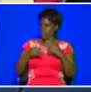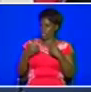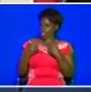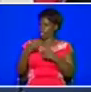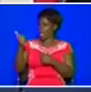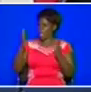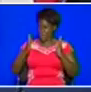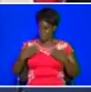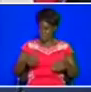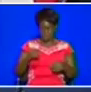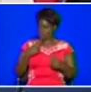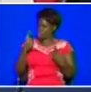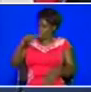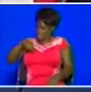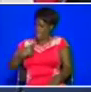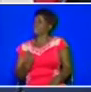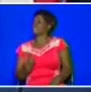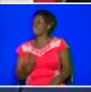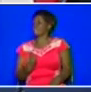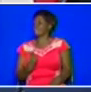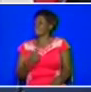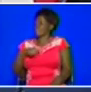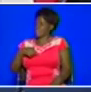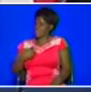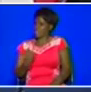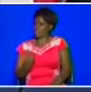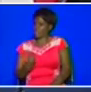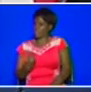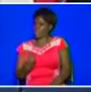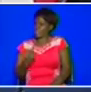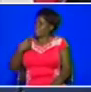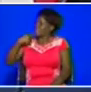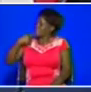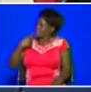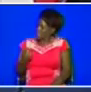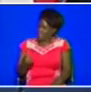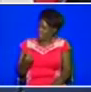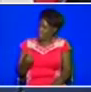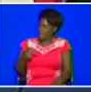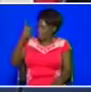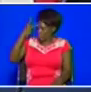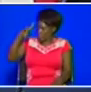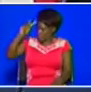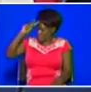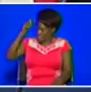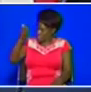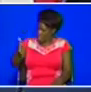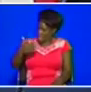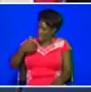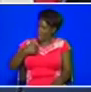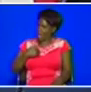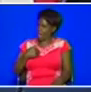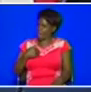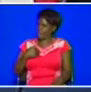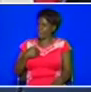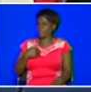people. You speak for yourself. Okay? We have stated a policy statement, it's mm-hmm. there, mm-hmm.